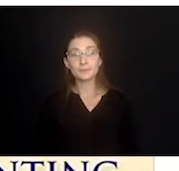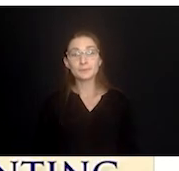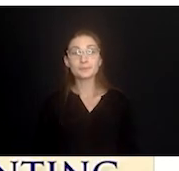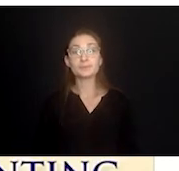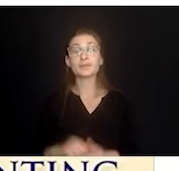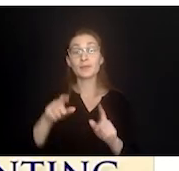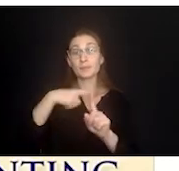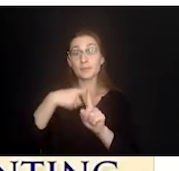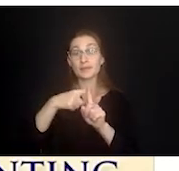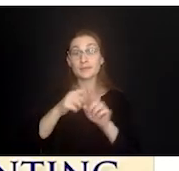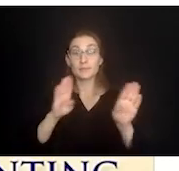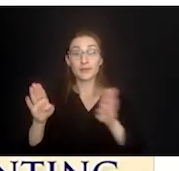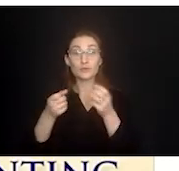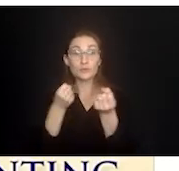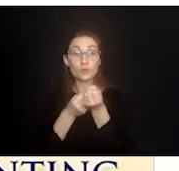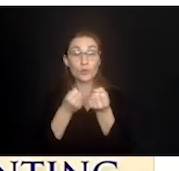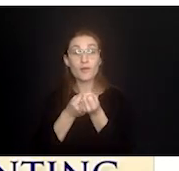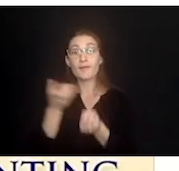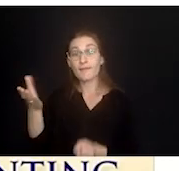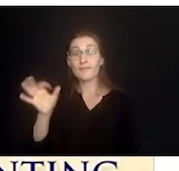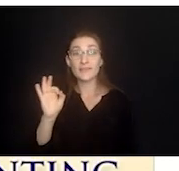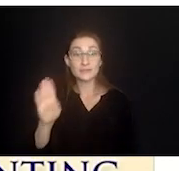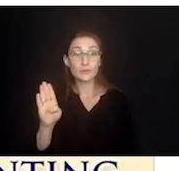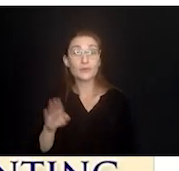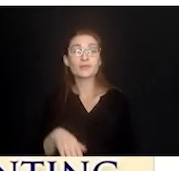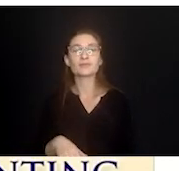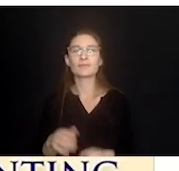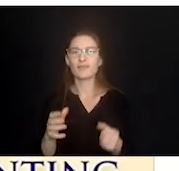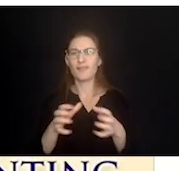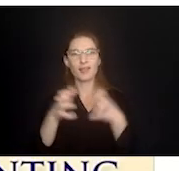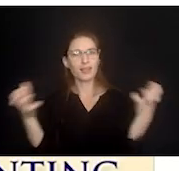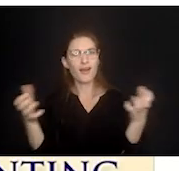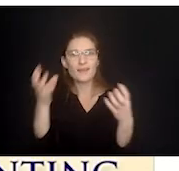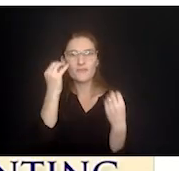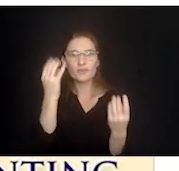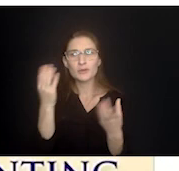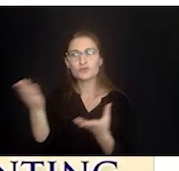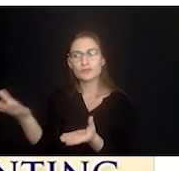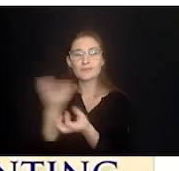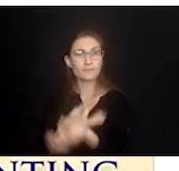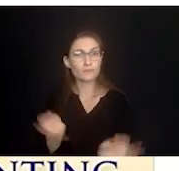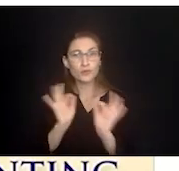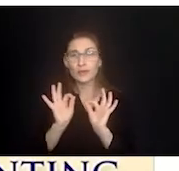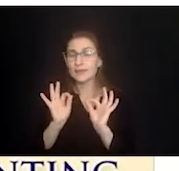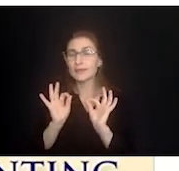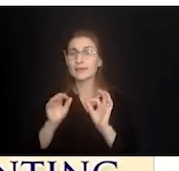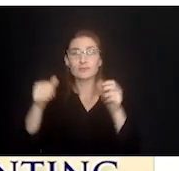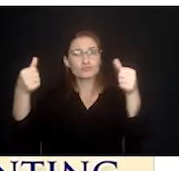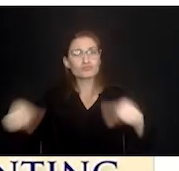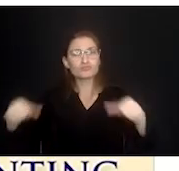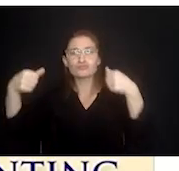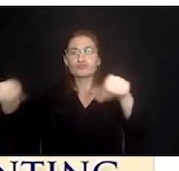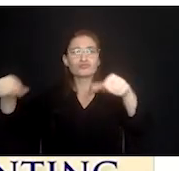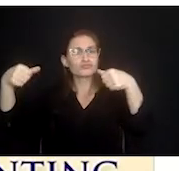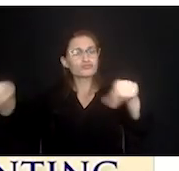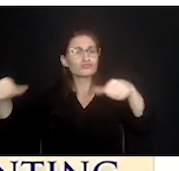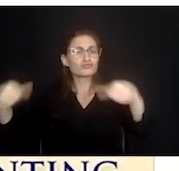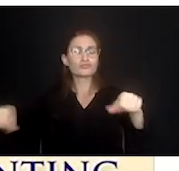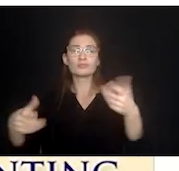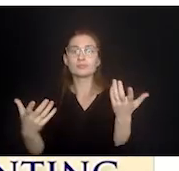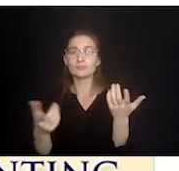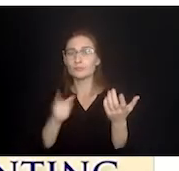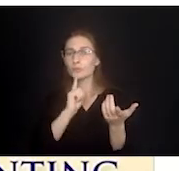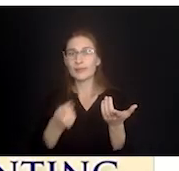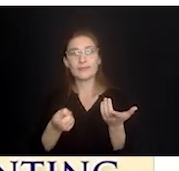website. There's the Home and Community Behavior Support, Positive Behavior Support on Facebook. If you haven't joined them, join them. They share tons of information. Everything is